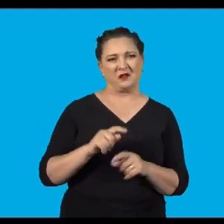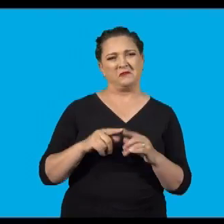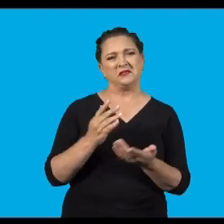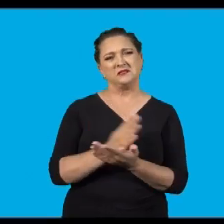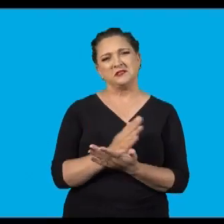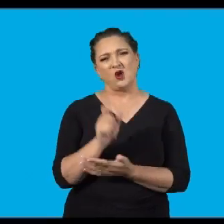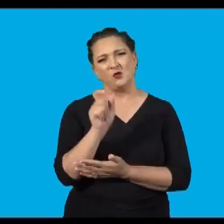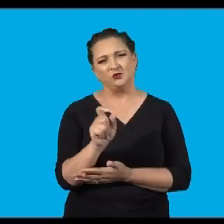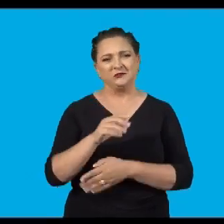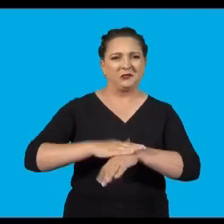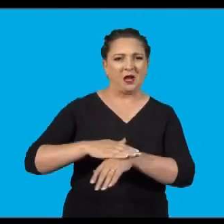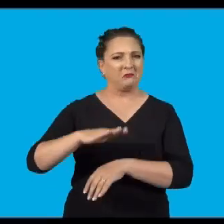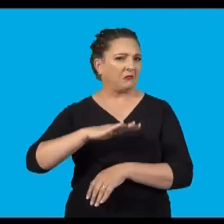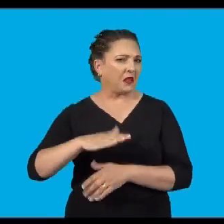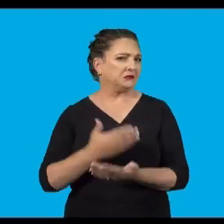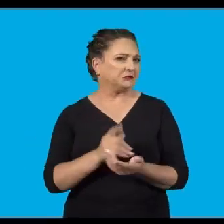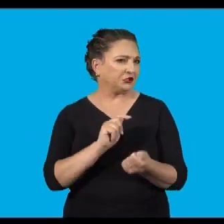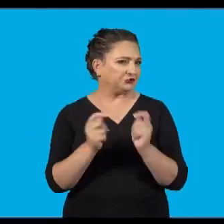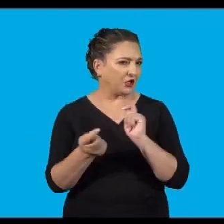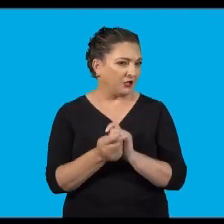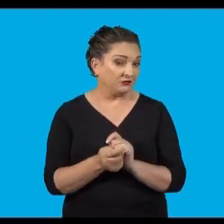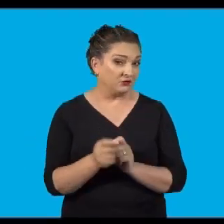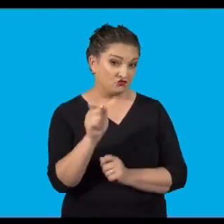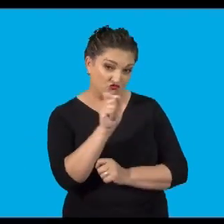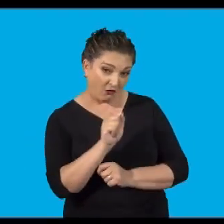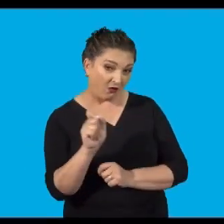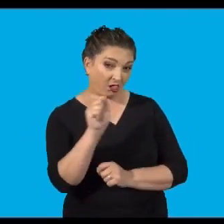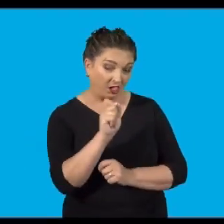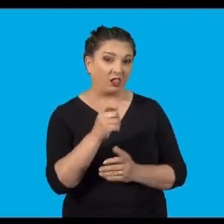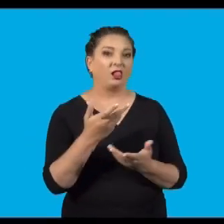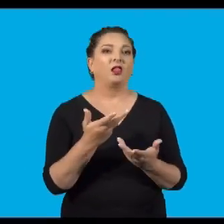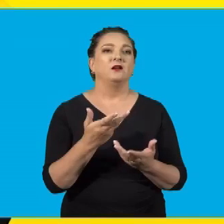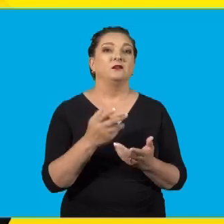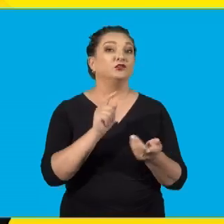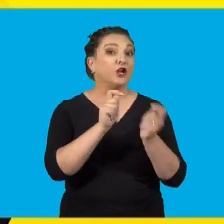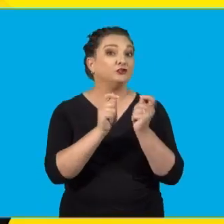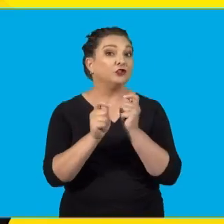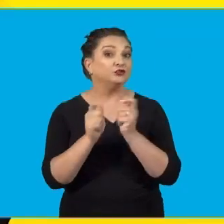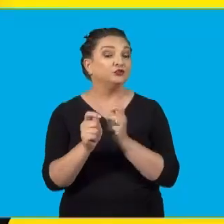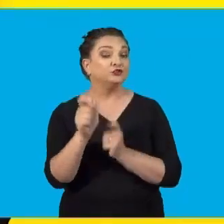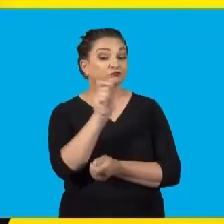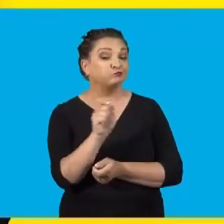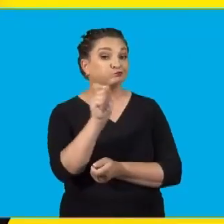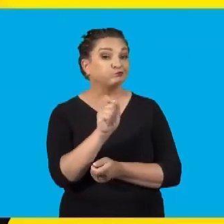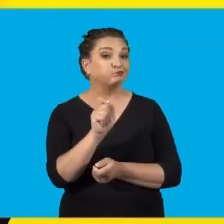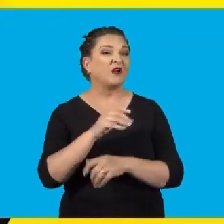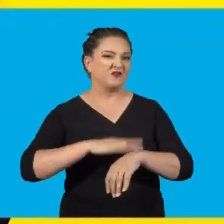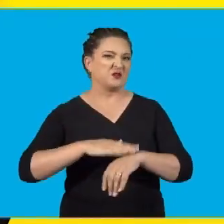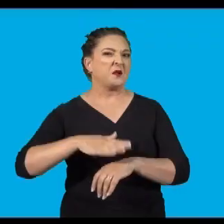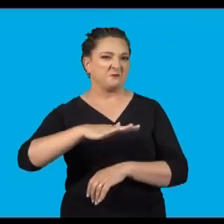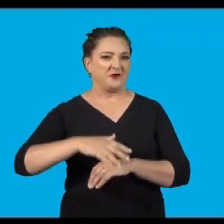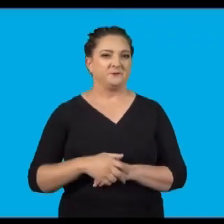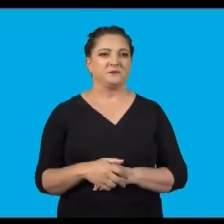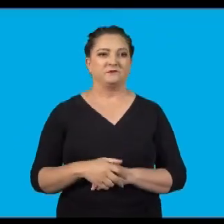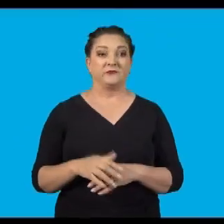words indicating time or place. Remember in our previous slide, we showed you all of those changes that could possibly occur for time